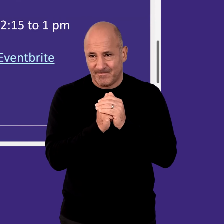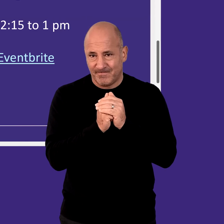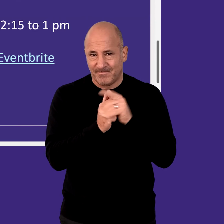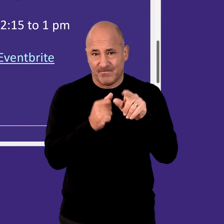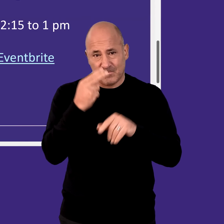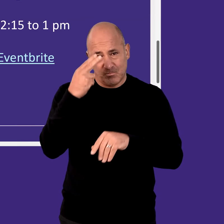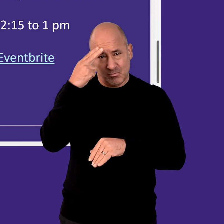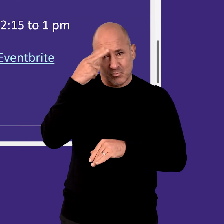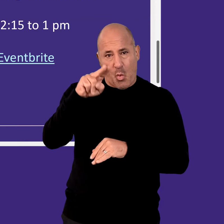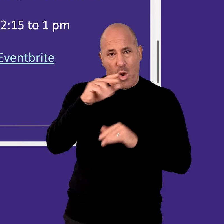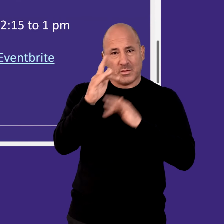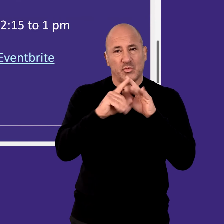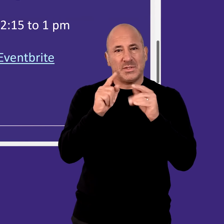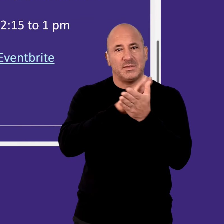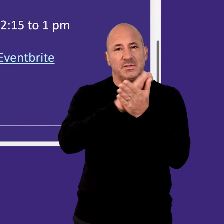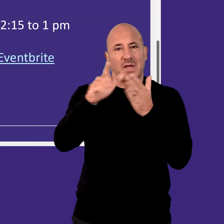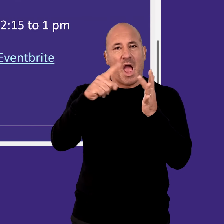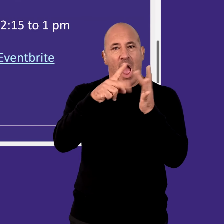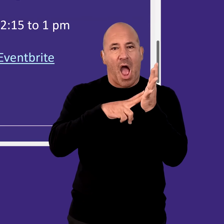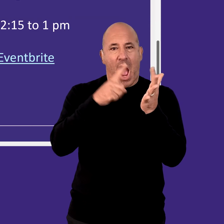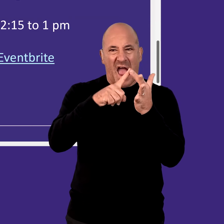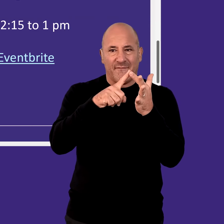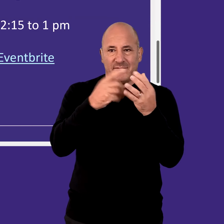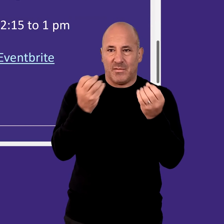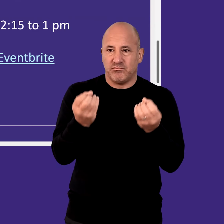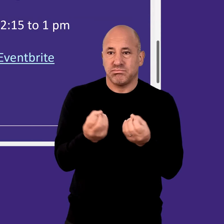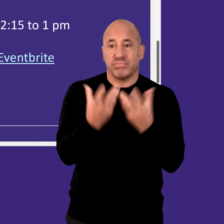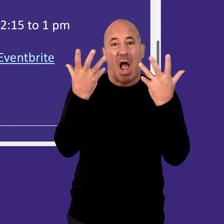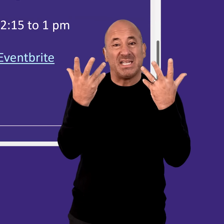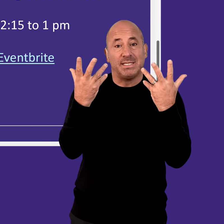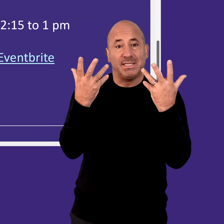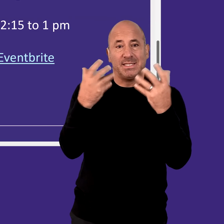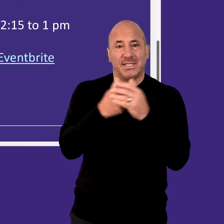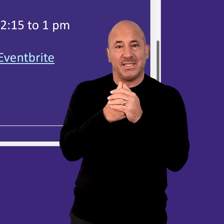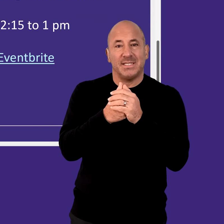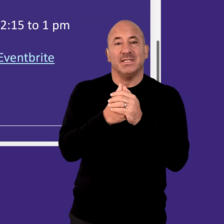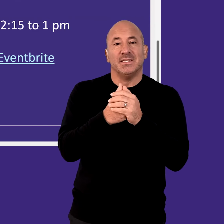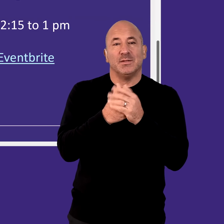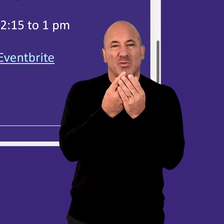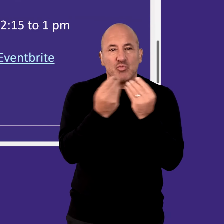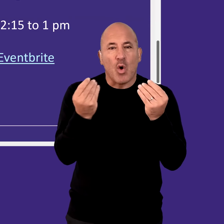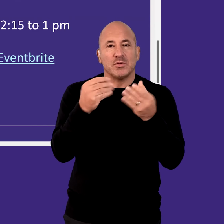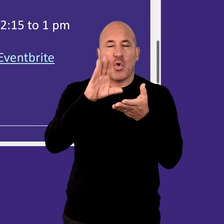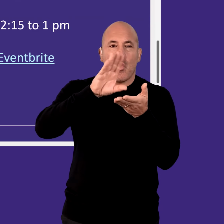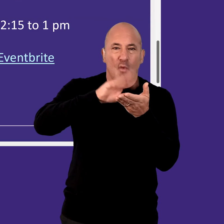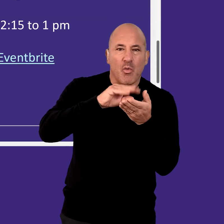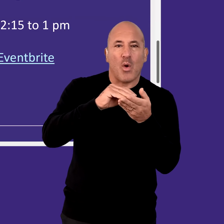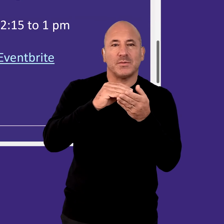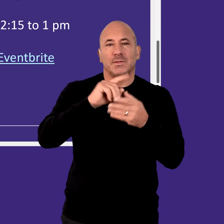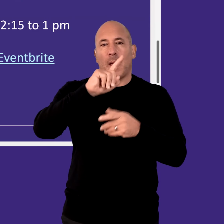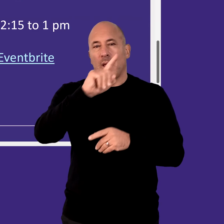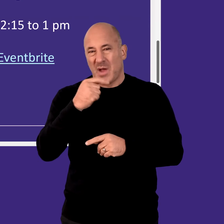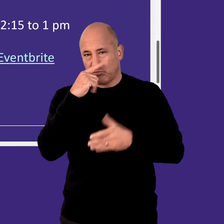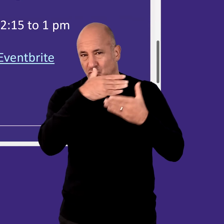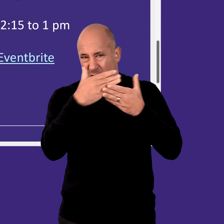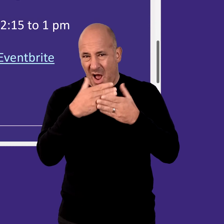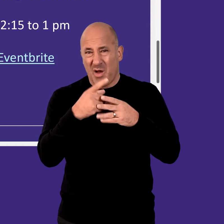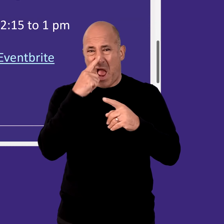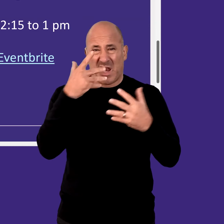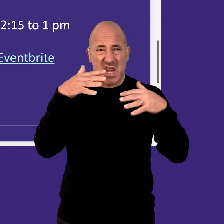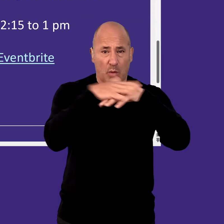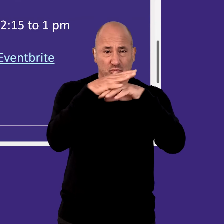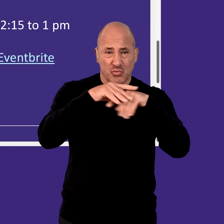learning, excuse me. And it's on a platform called Hivebright. And we're going to be able to share all the resources and